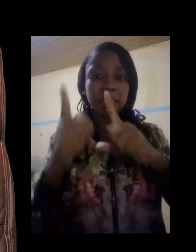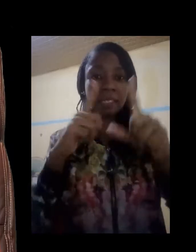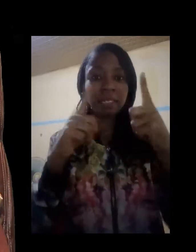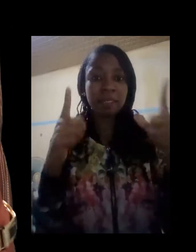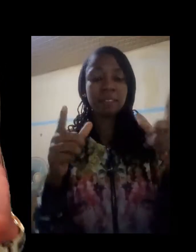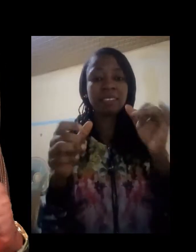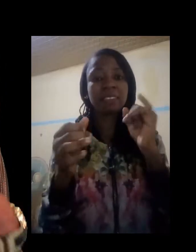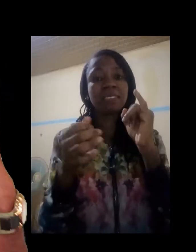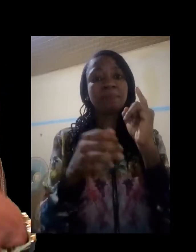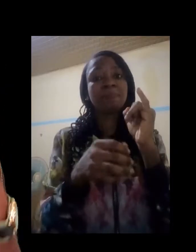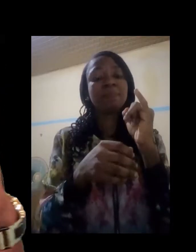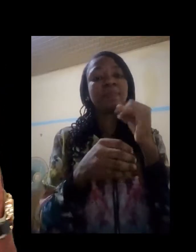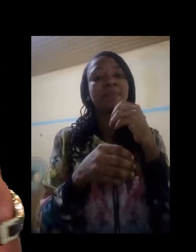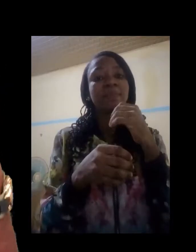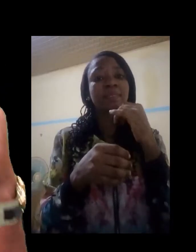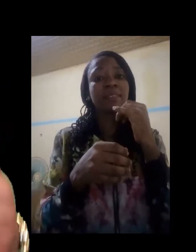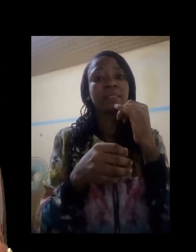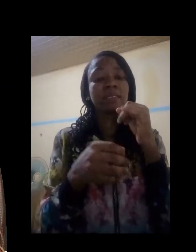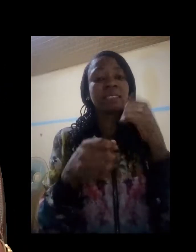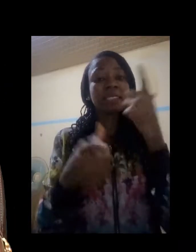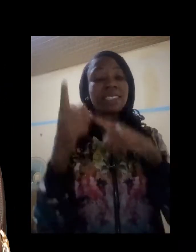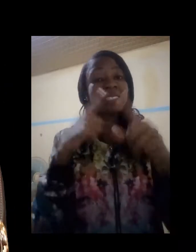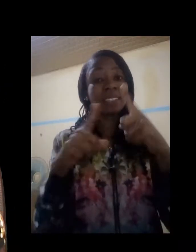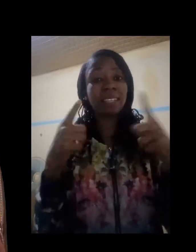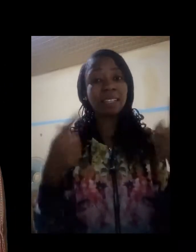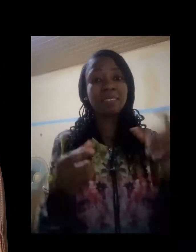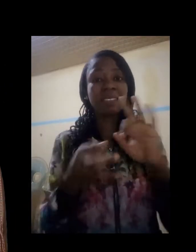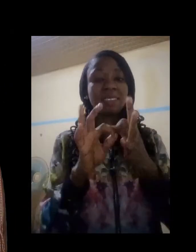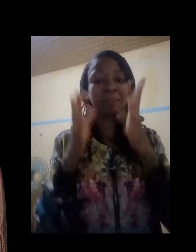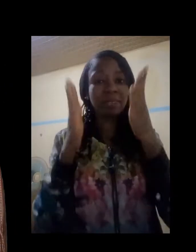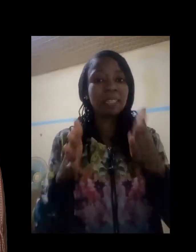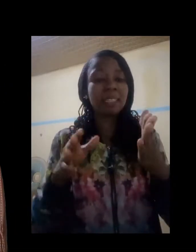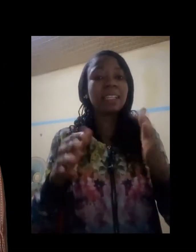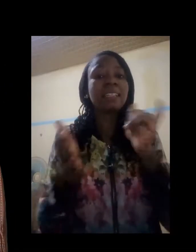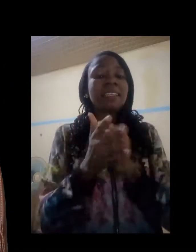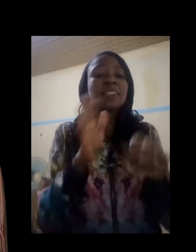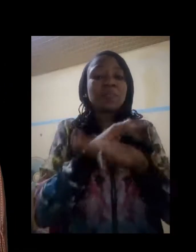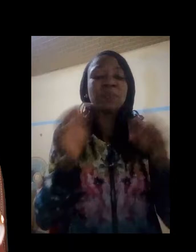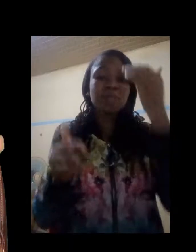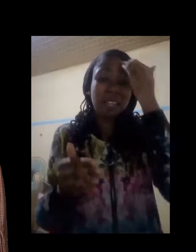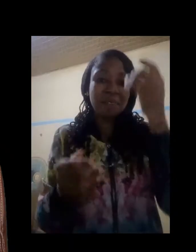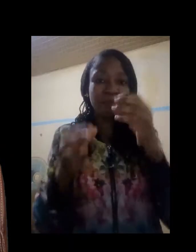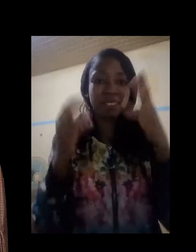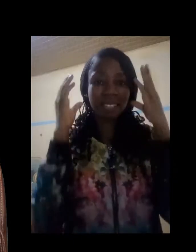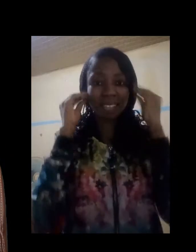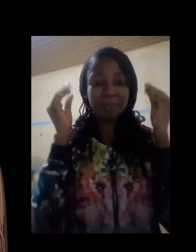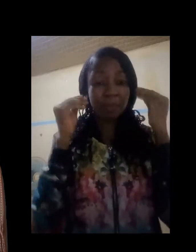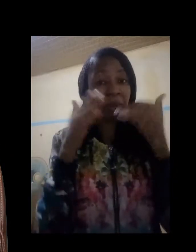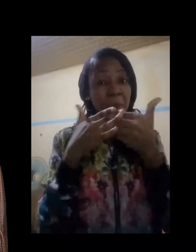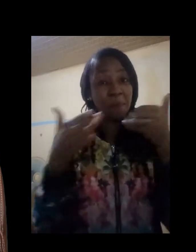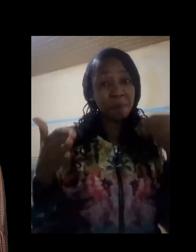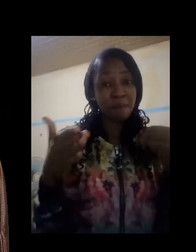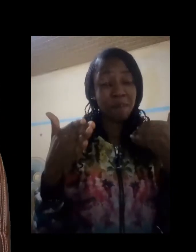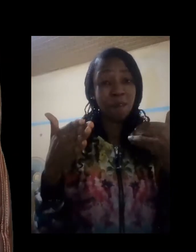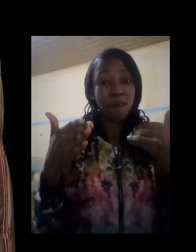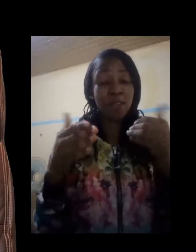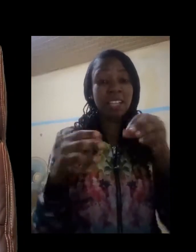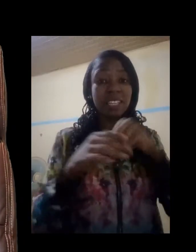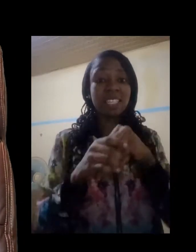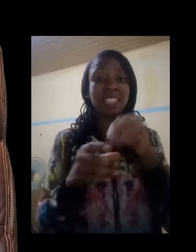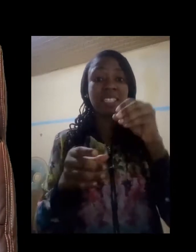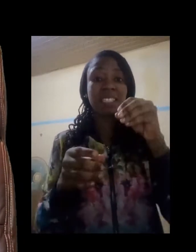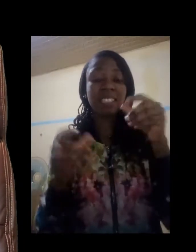may not have had prior linguistic experience, but they have been well exposed